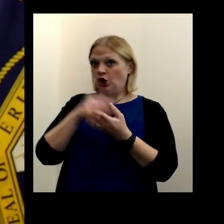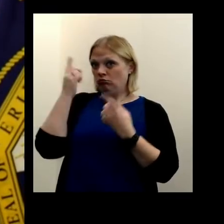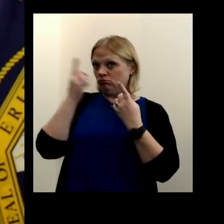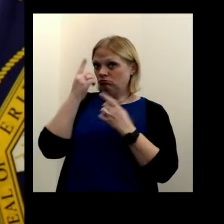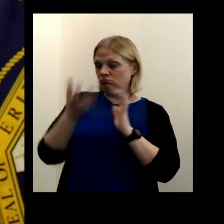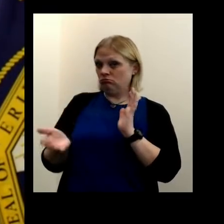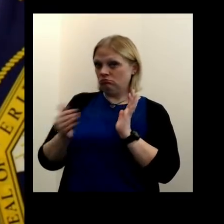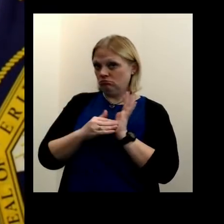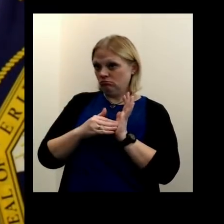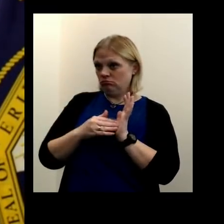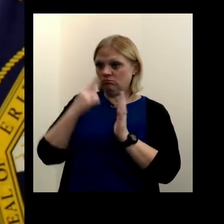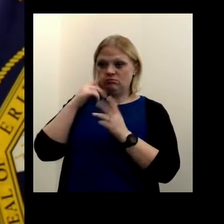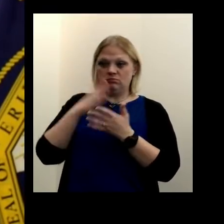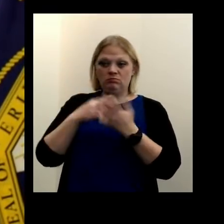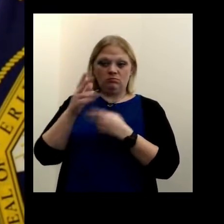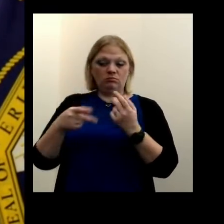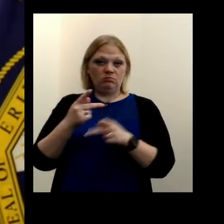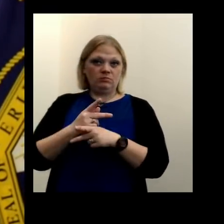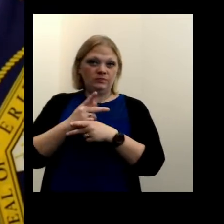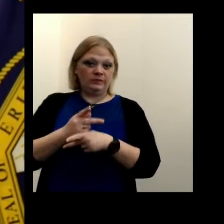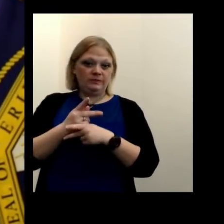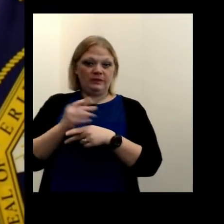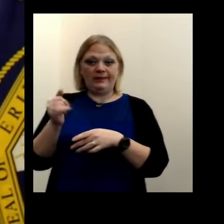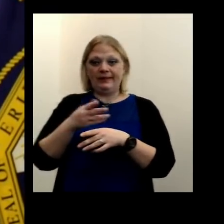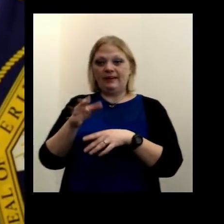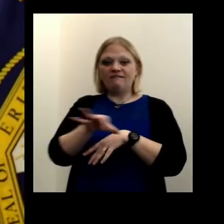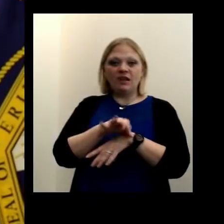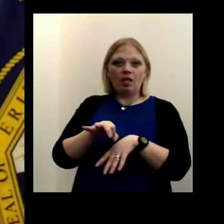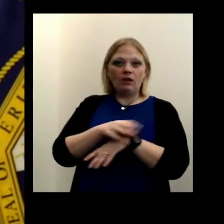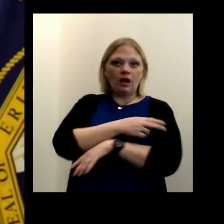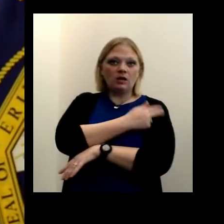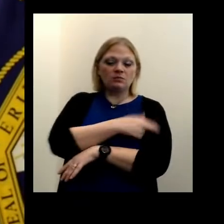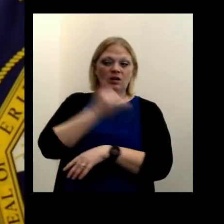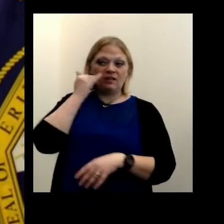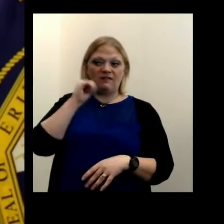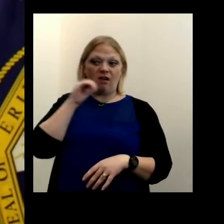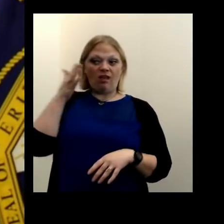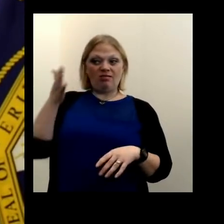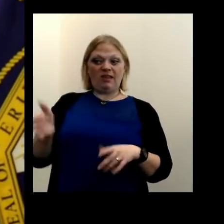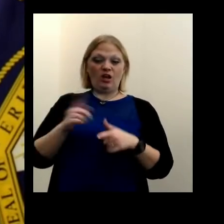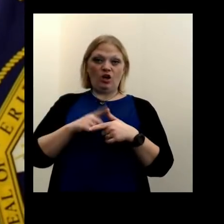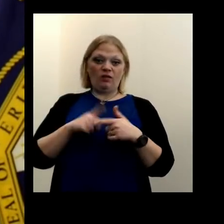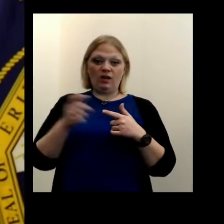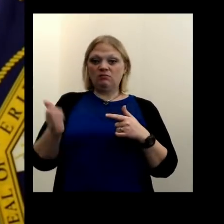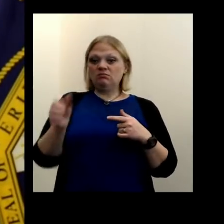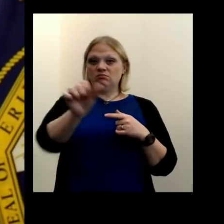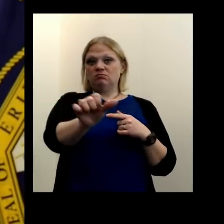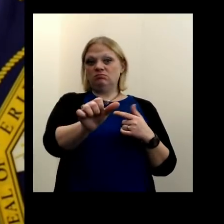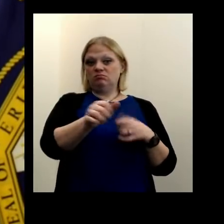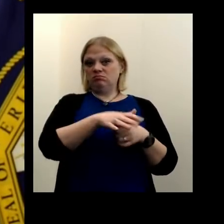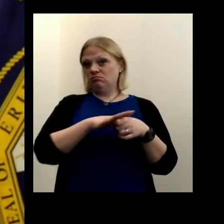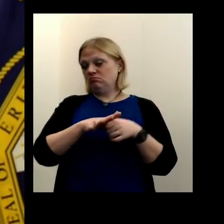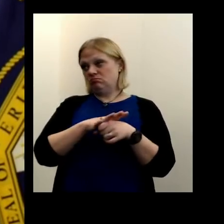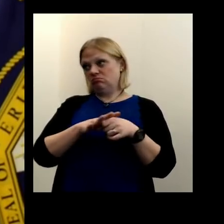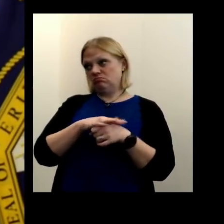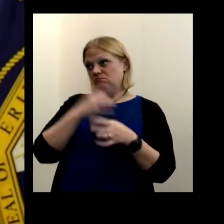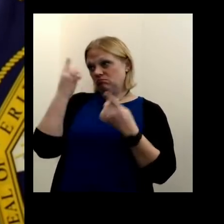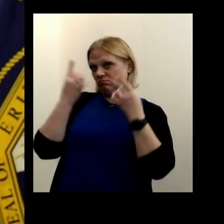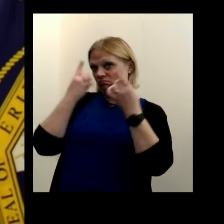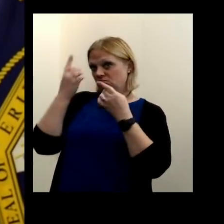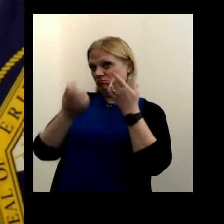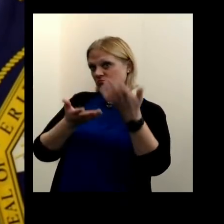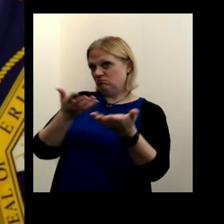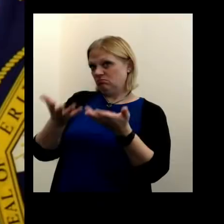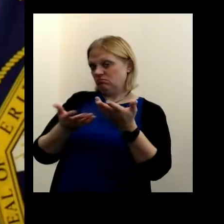for some sort of care facility, such as a field hospital, and if not the convention center, are there any other locations that are being